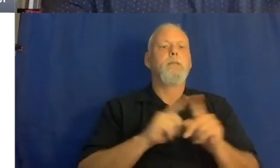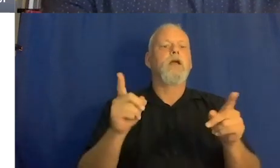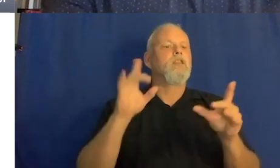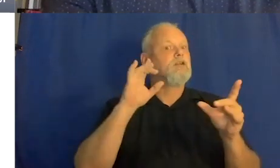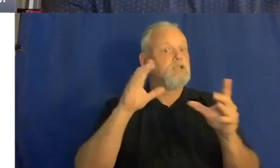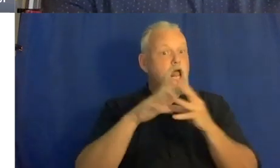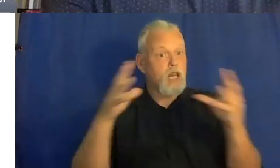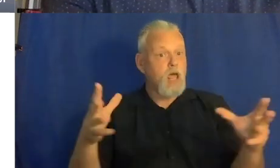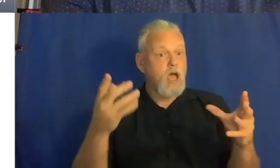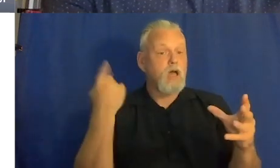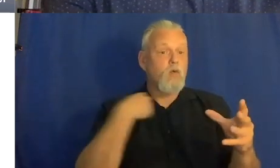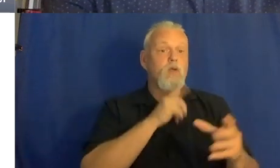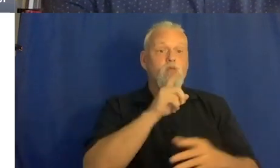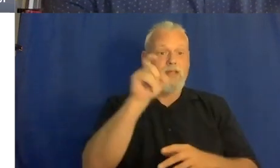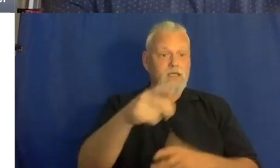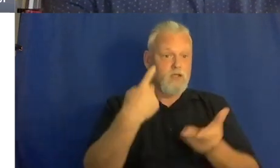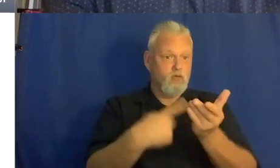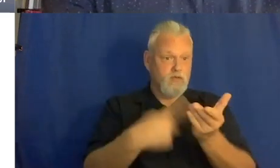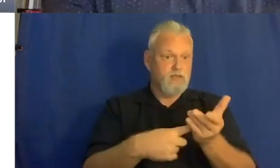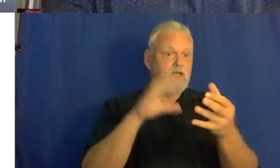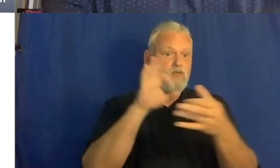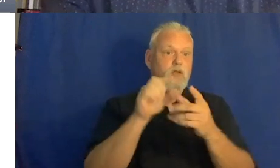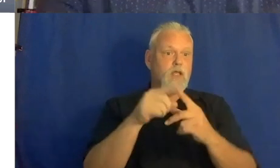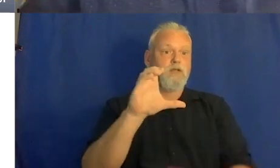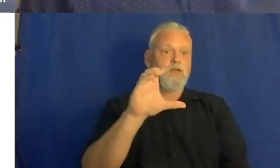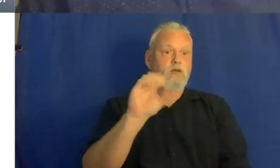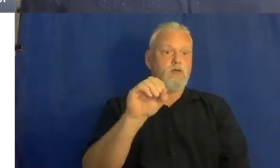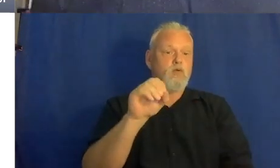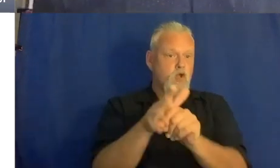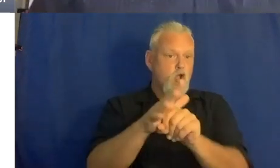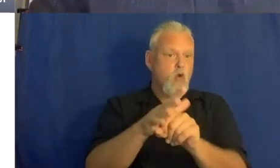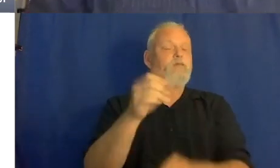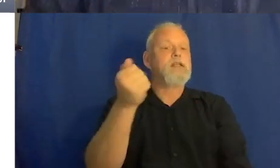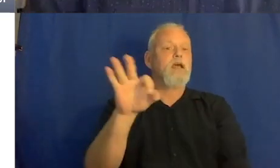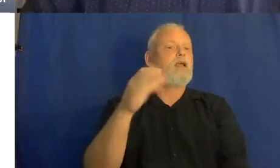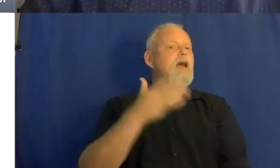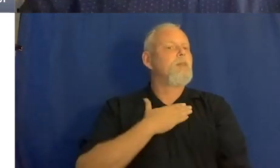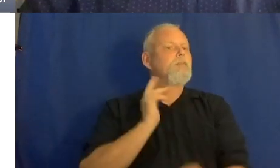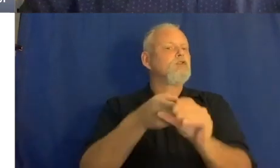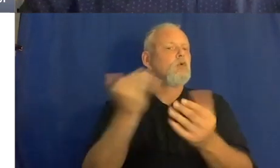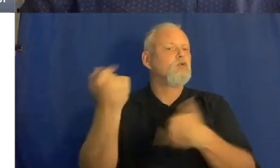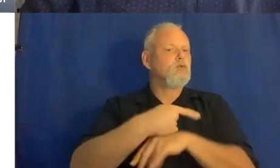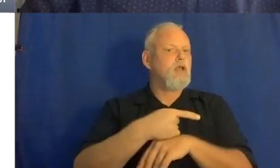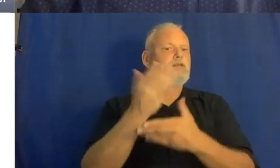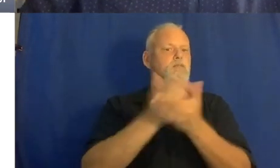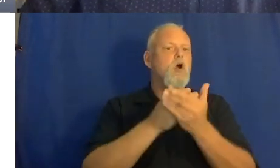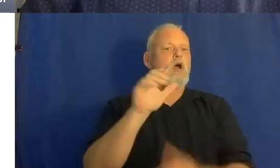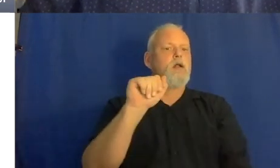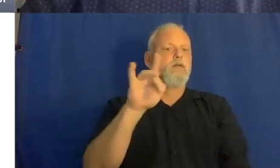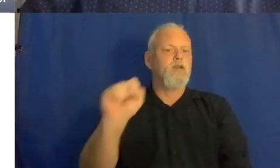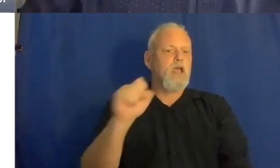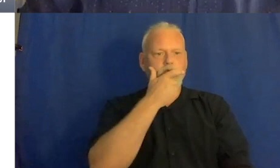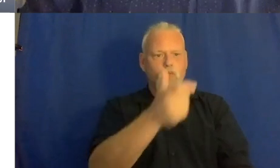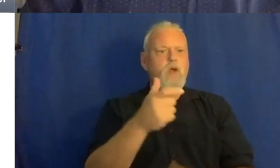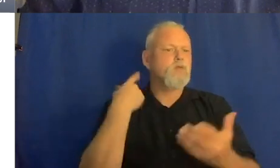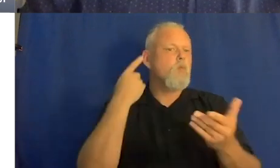lot that we really need to discuss regarding COVID-19, and I'm happy to join you today as part of AIDSWatch to talk about what we've learned over the